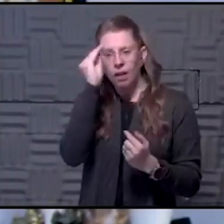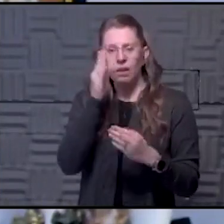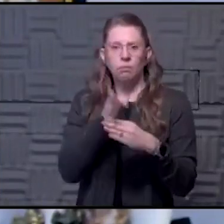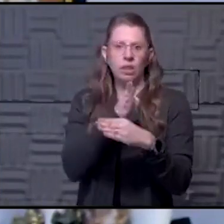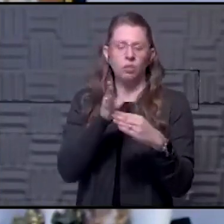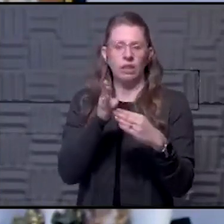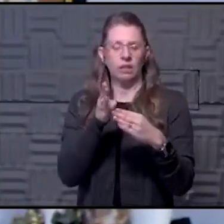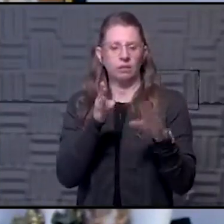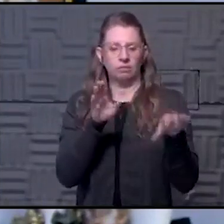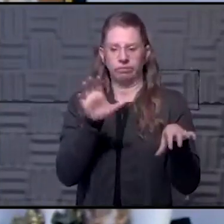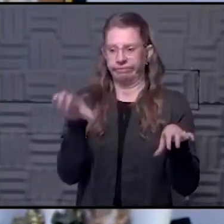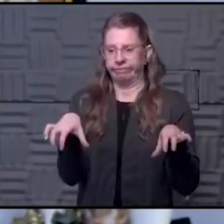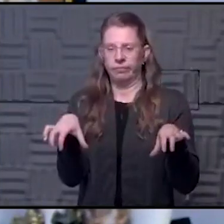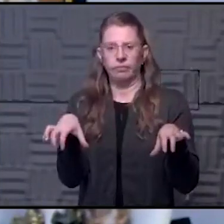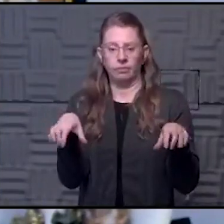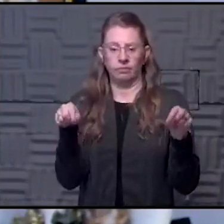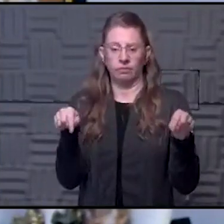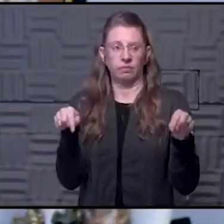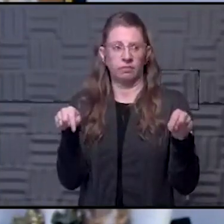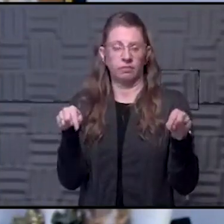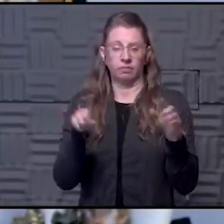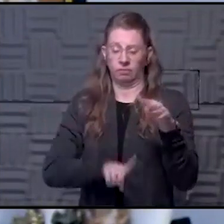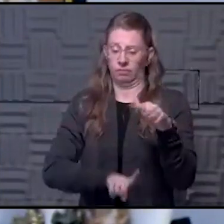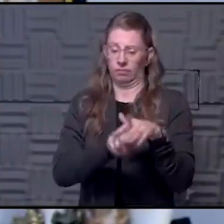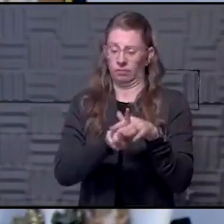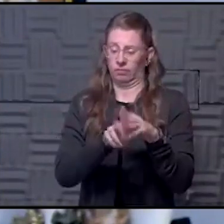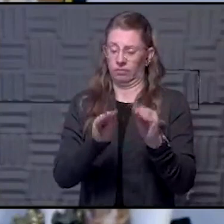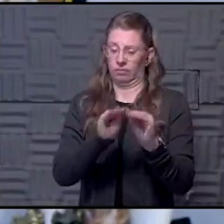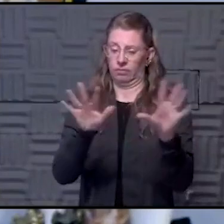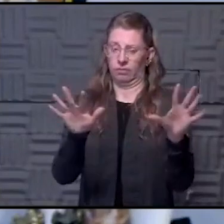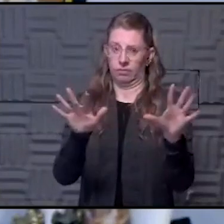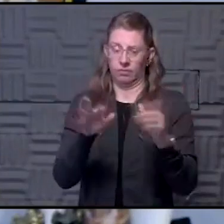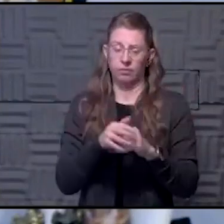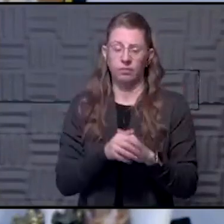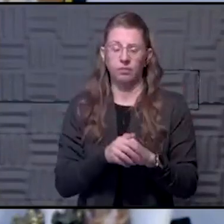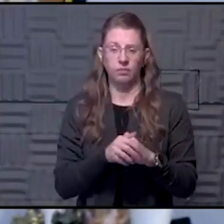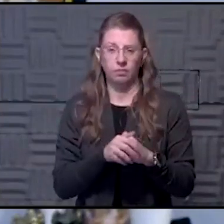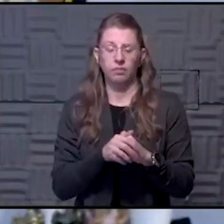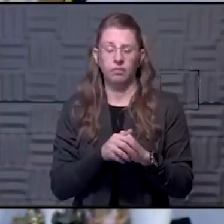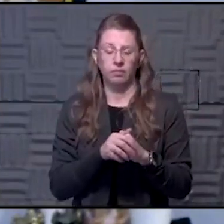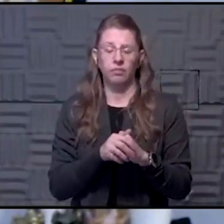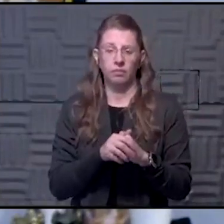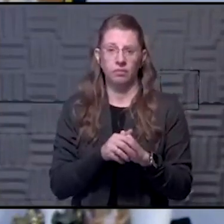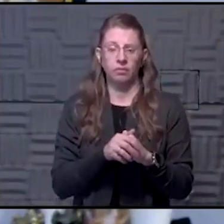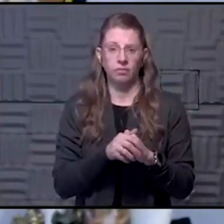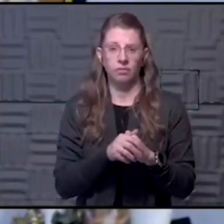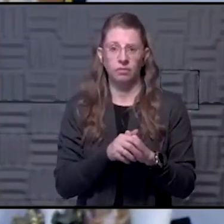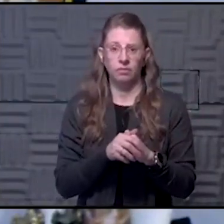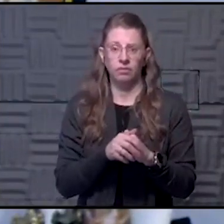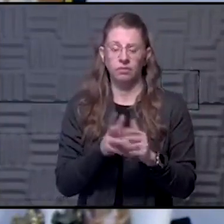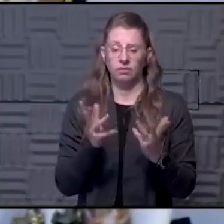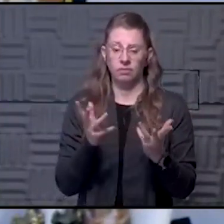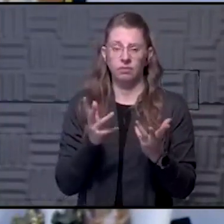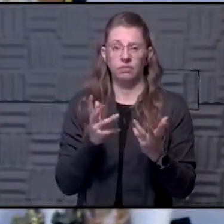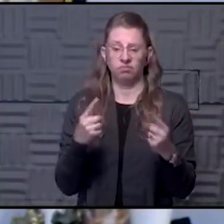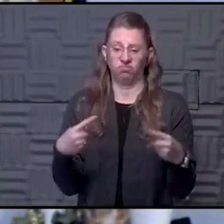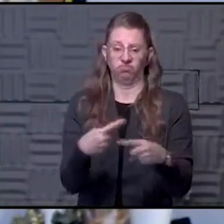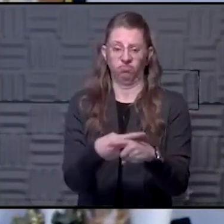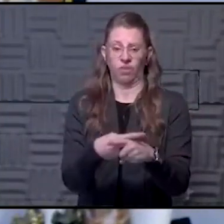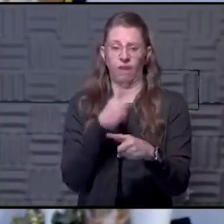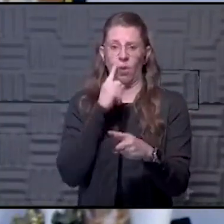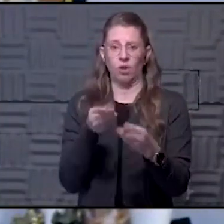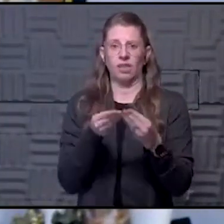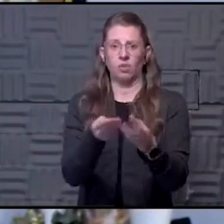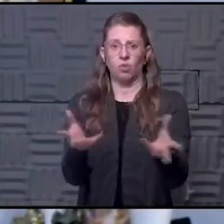various entities. And I'll tell you, that is showing up in terms of rough spots in terms of the distribution